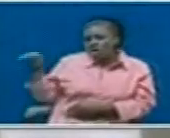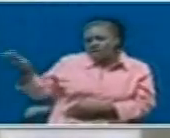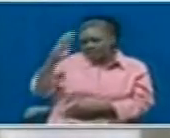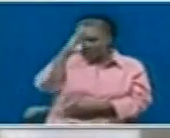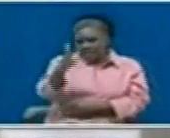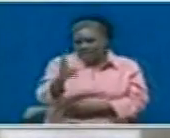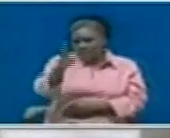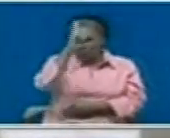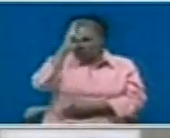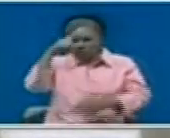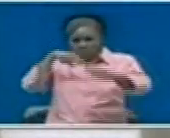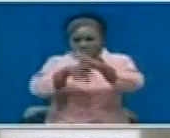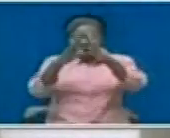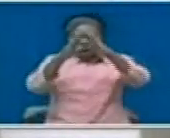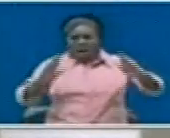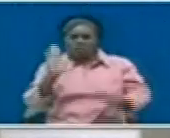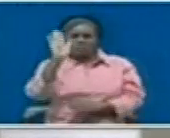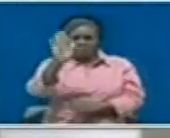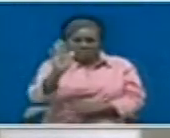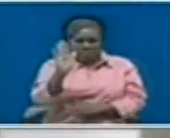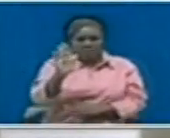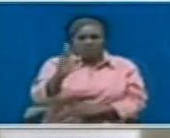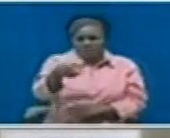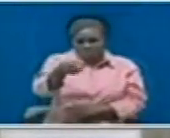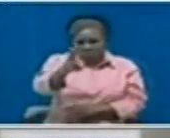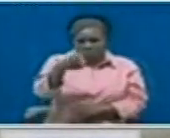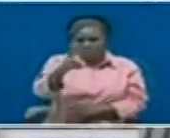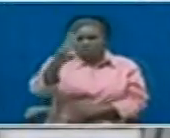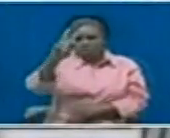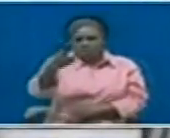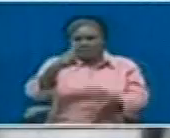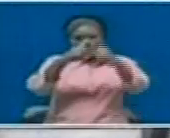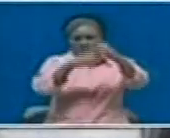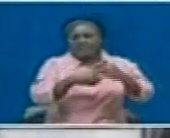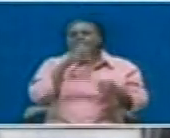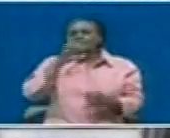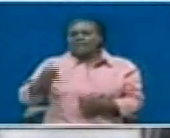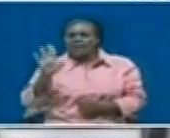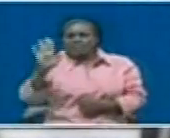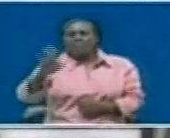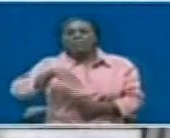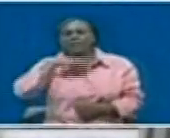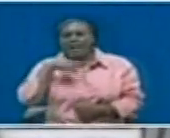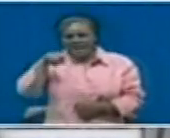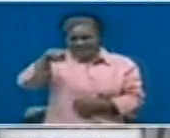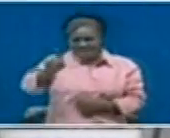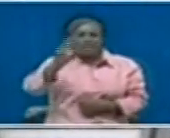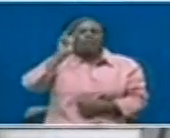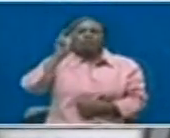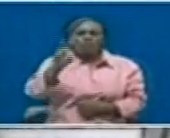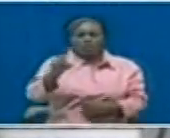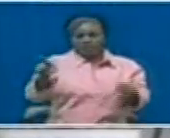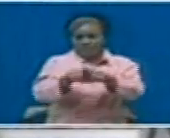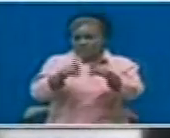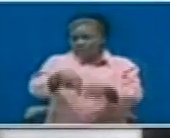raided her home in the Floringi area of Kibokoni and shot her 26-year-old son dead as she watched. According to